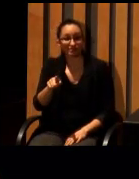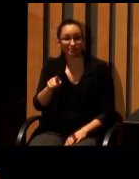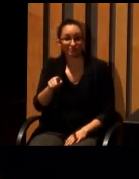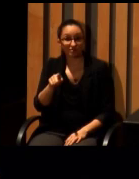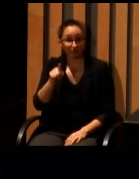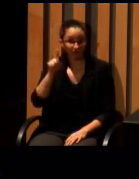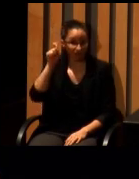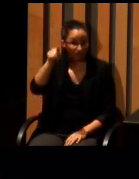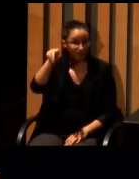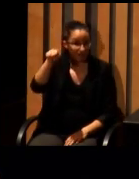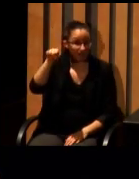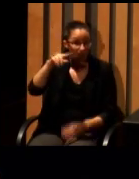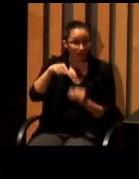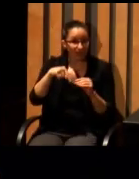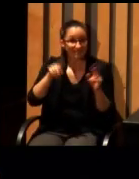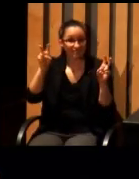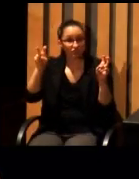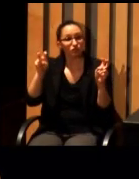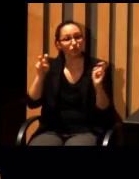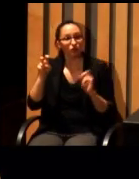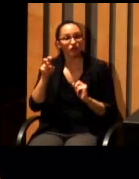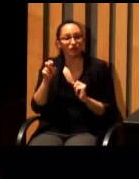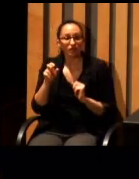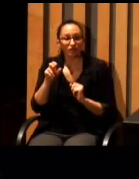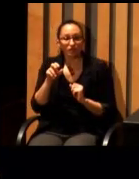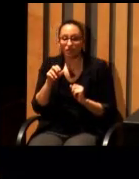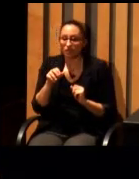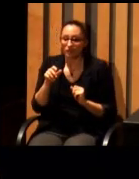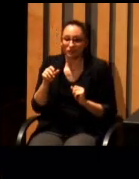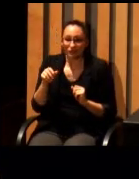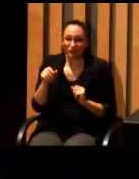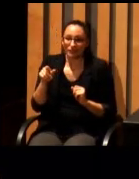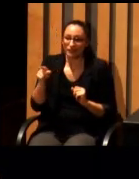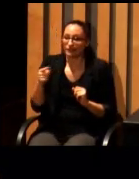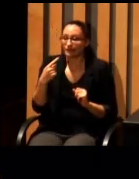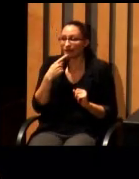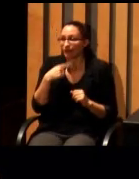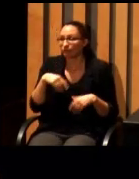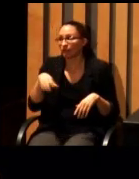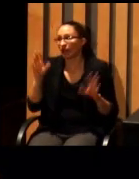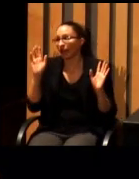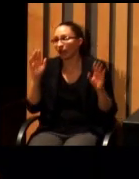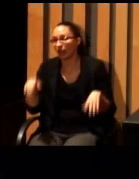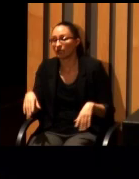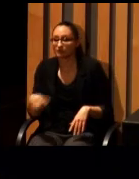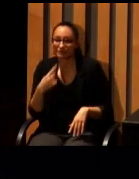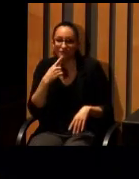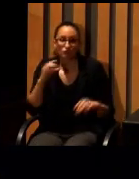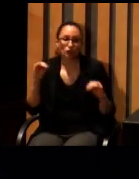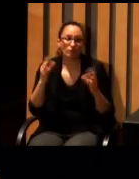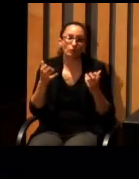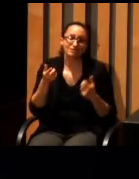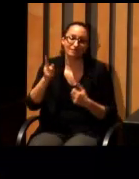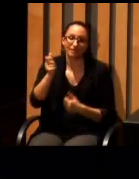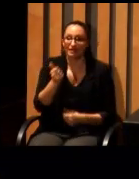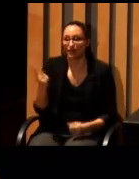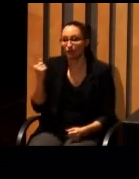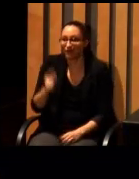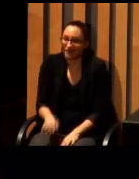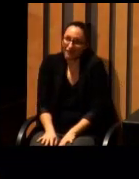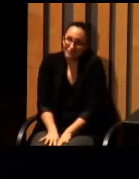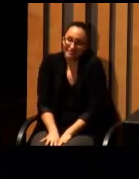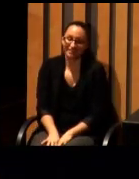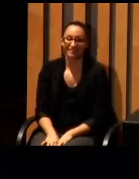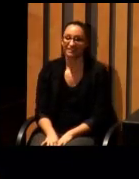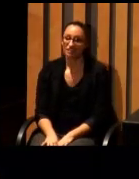and his answer was sort of a non-answer. I guess you'd say he punted on that one. He said, no one wants to offend anyone, was about